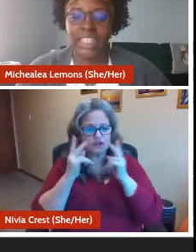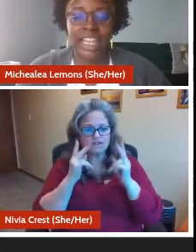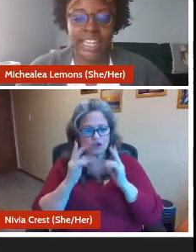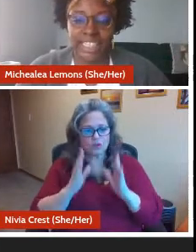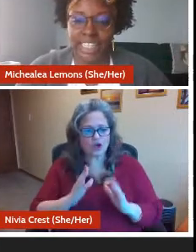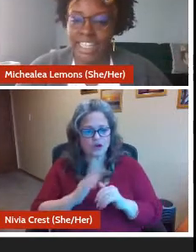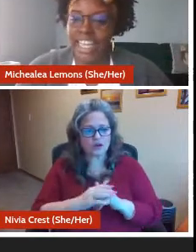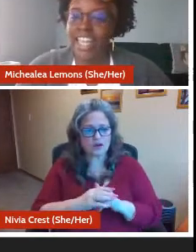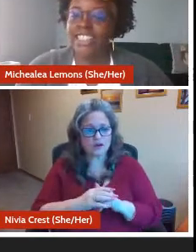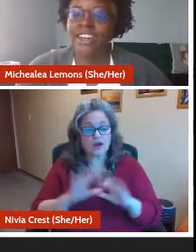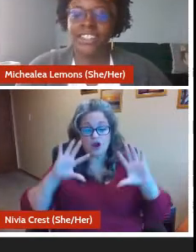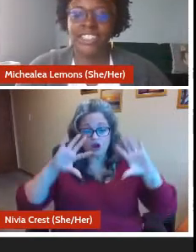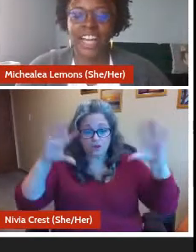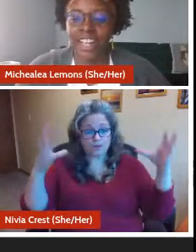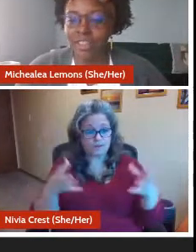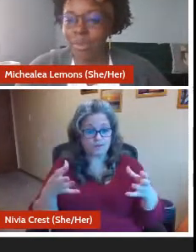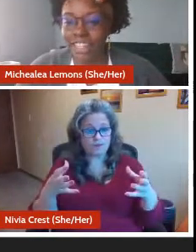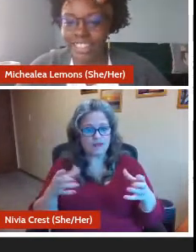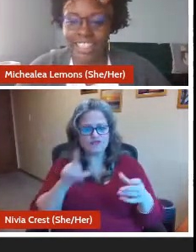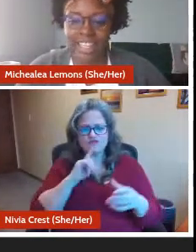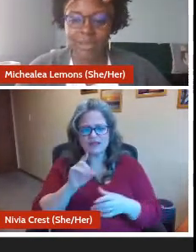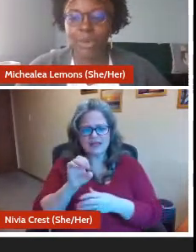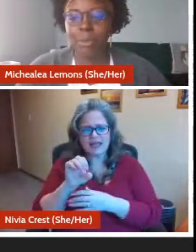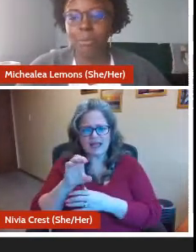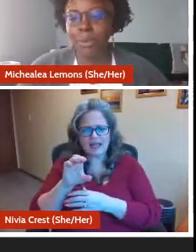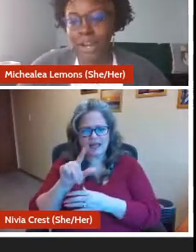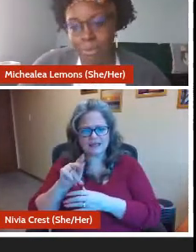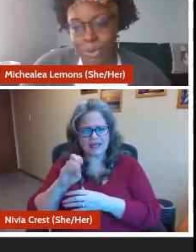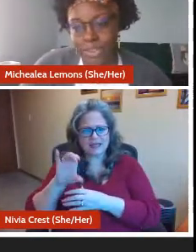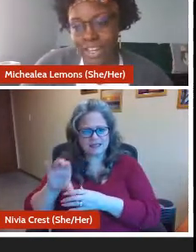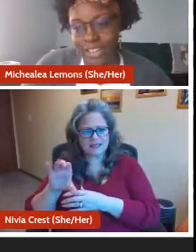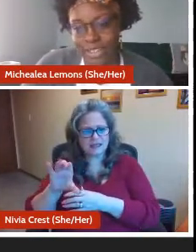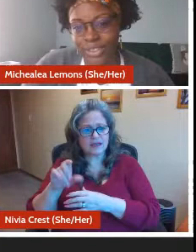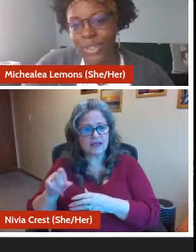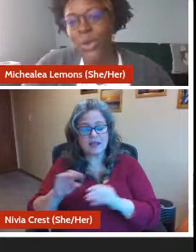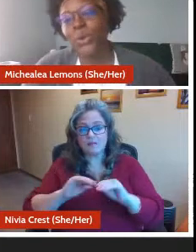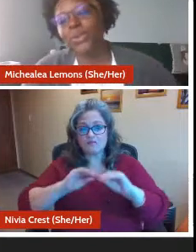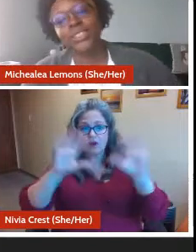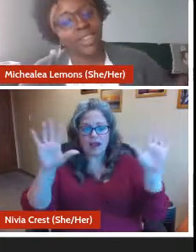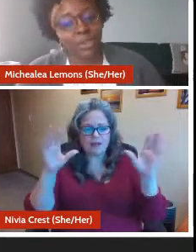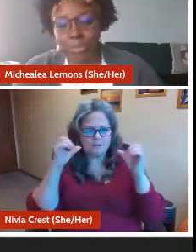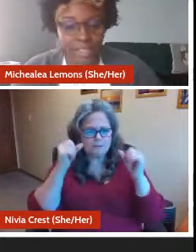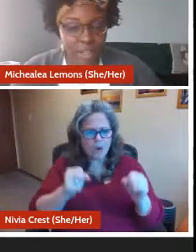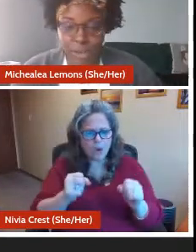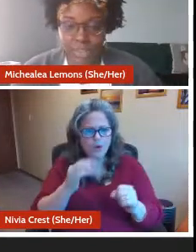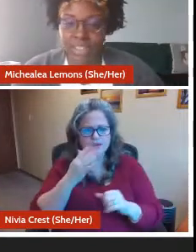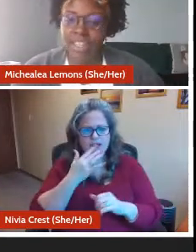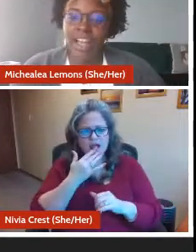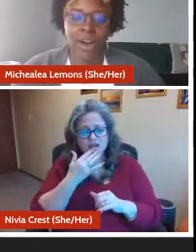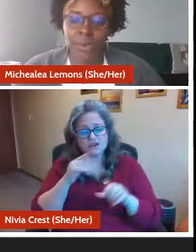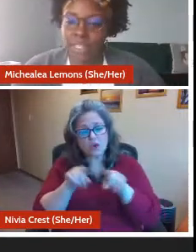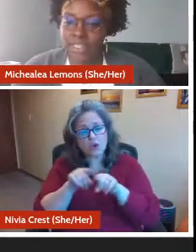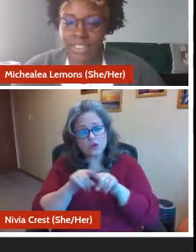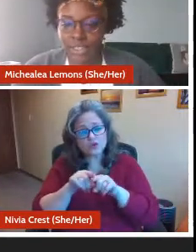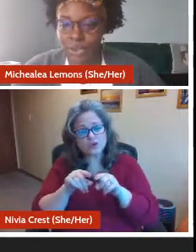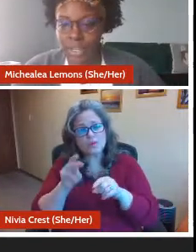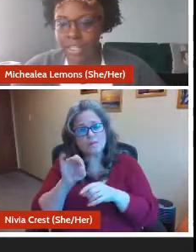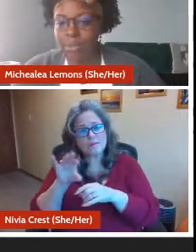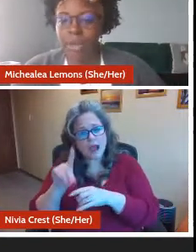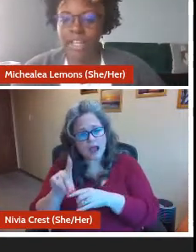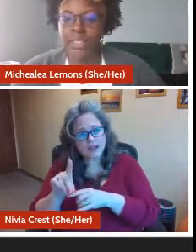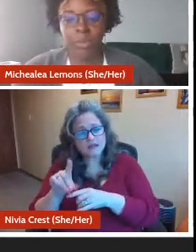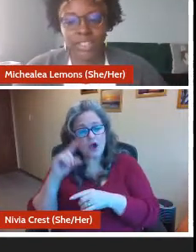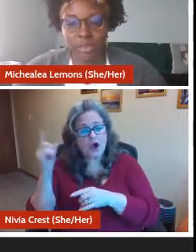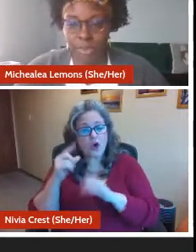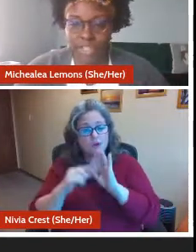work is eclectic, and her style of painting can employ bright, bold colors or subtle midtones, always